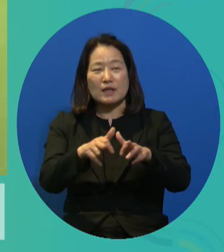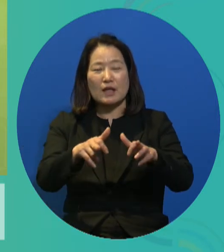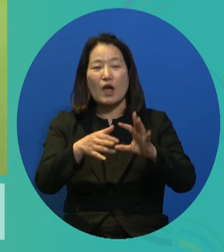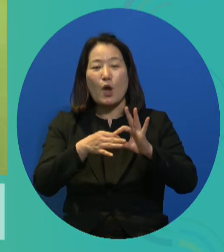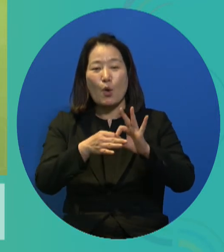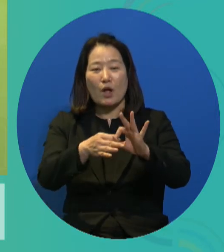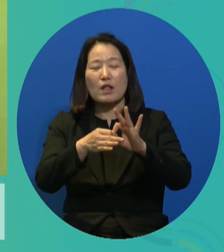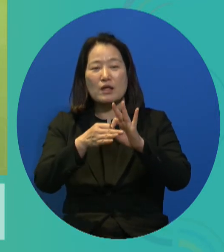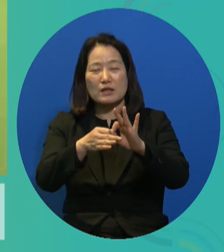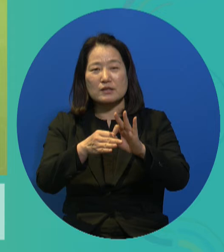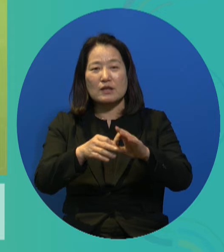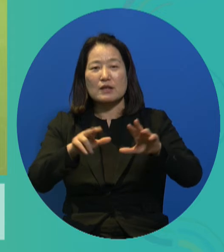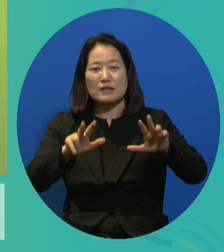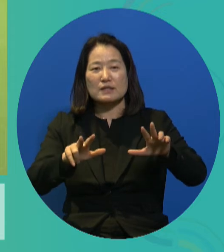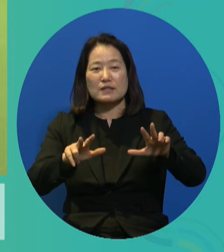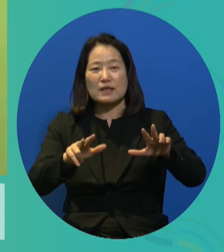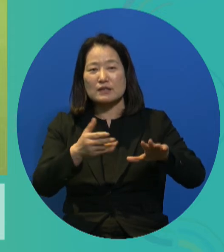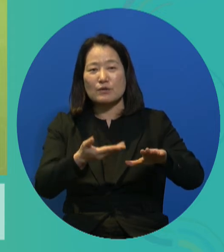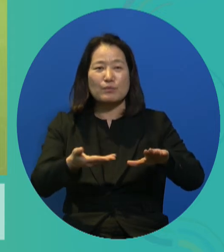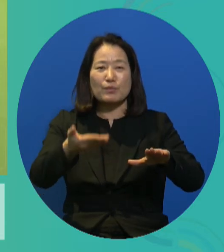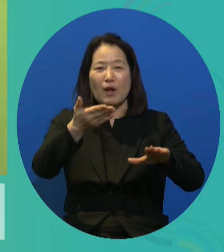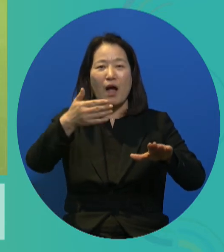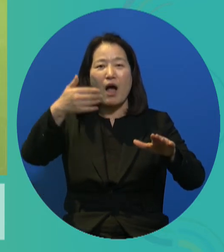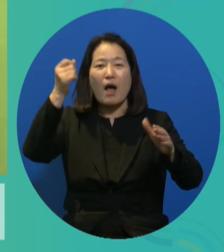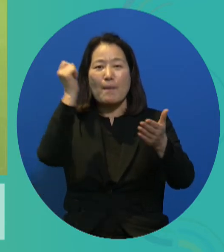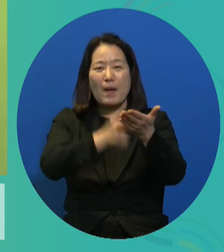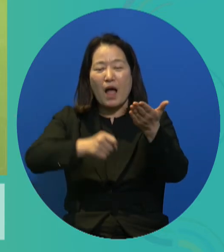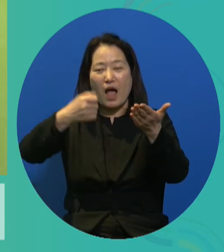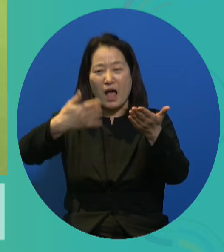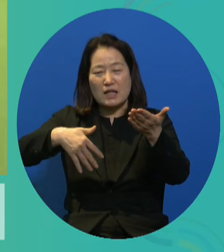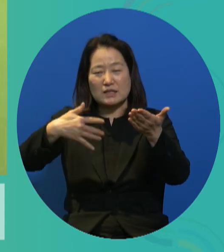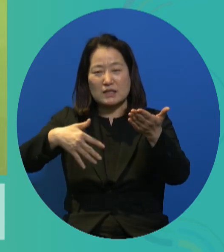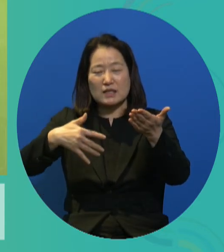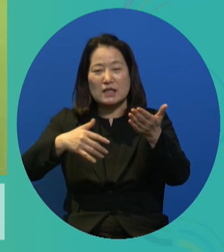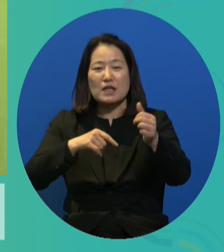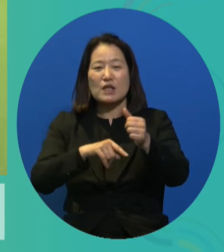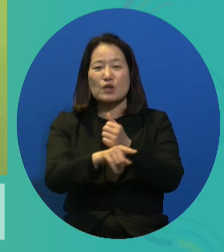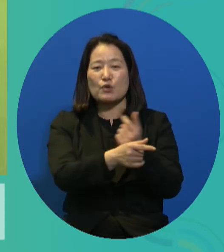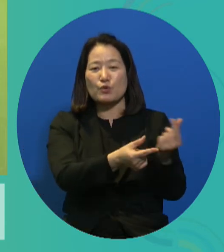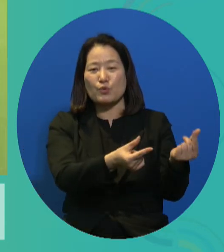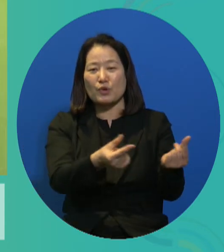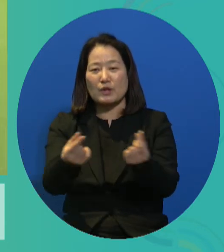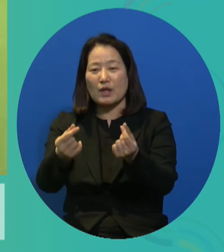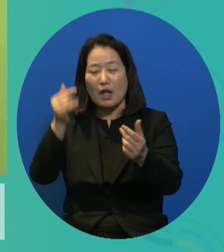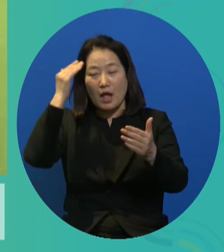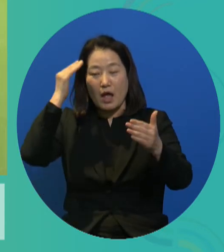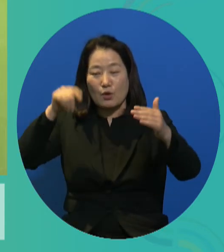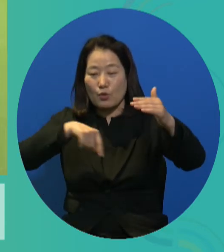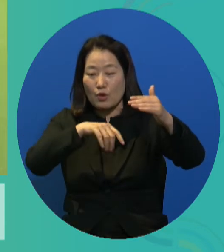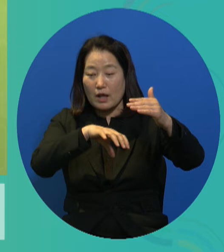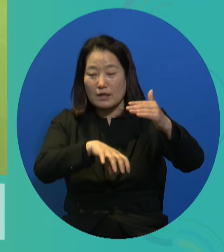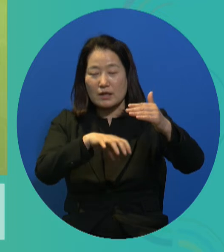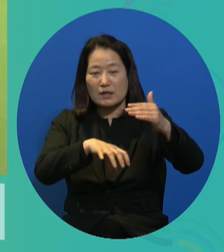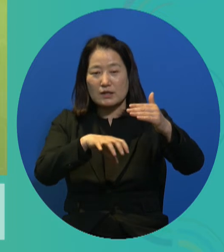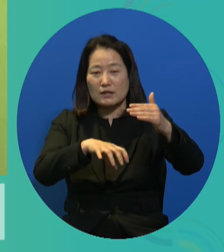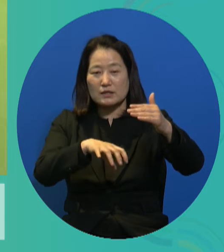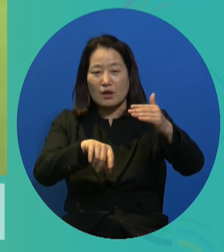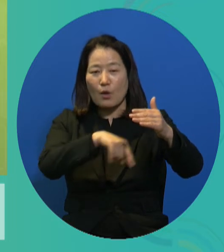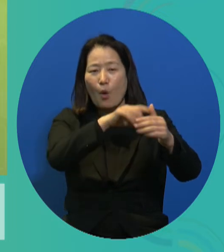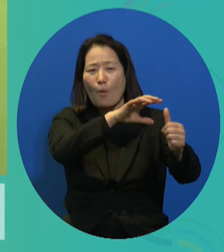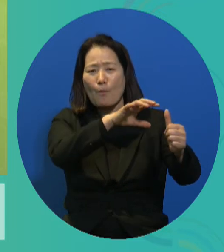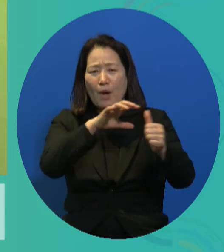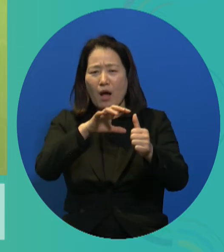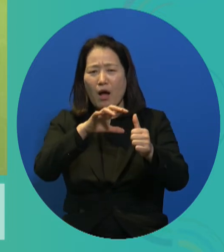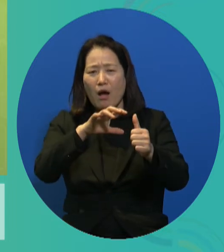but not the third optional protocol. This third optional protocol, particularly regarding individual complaints, have not